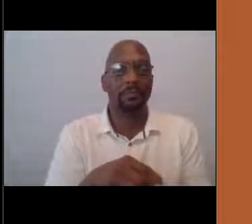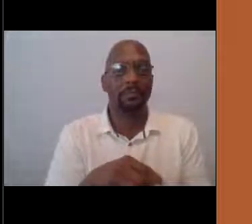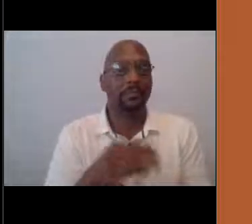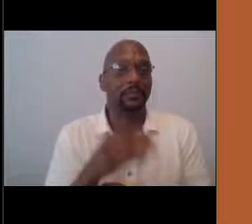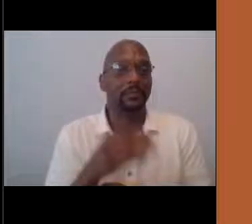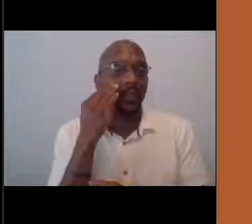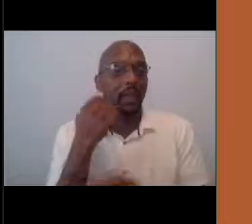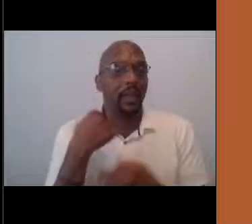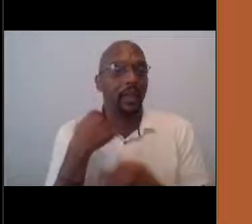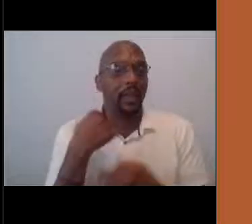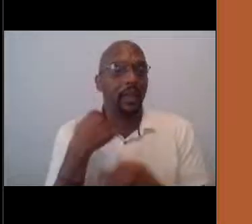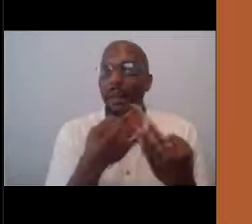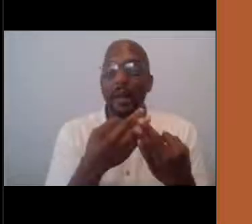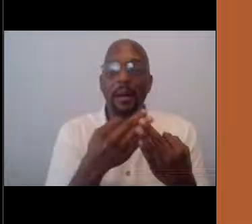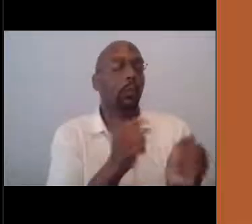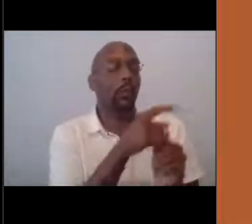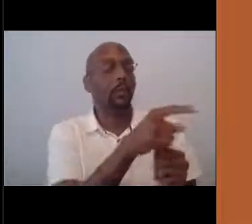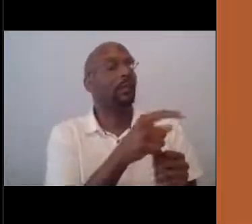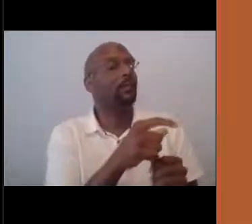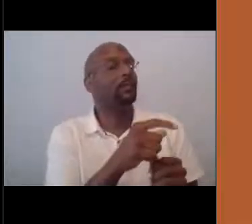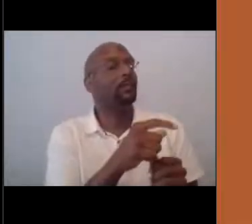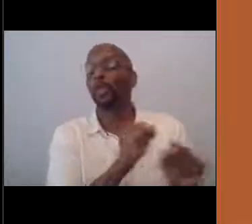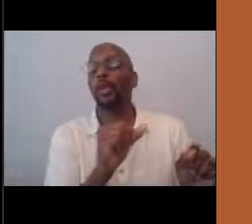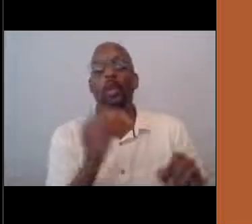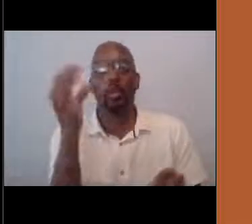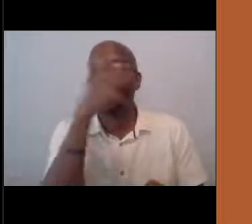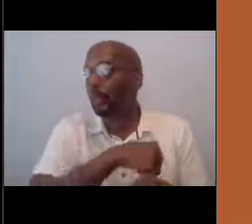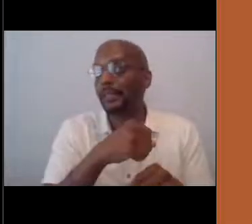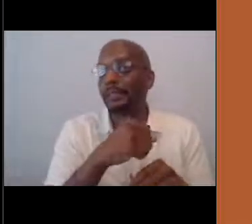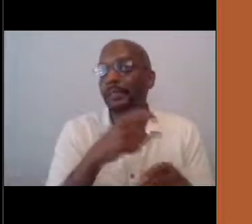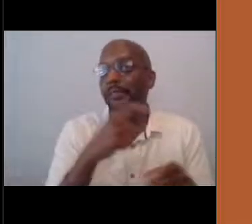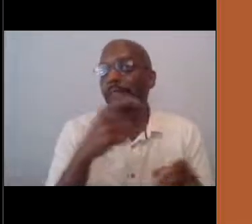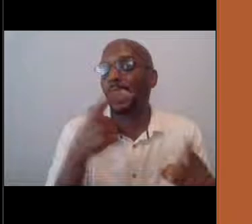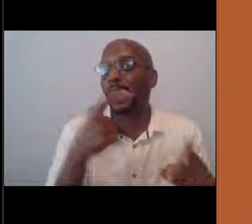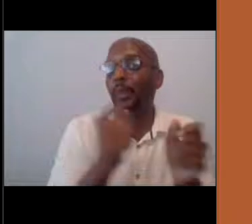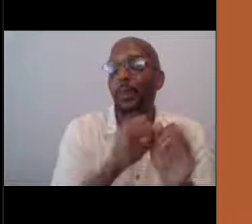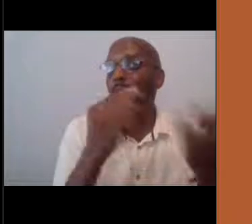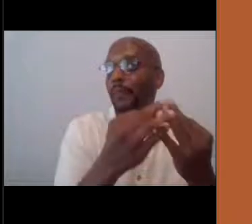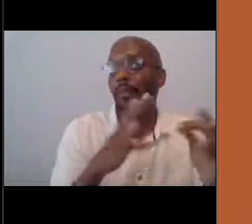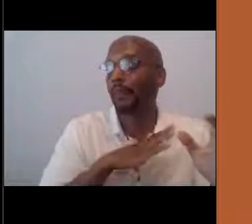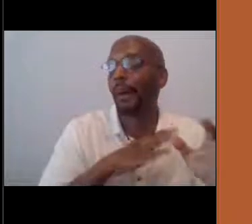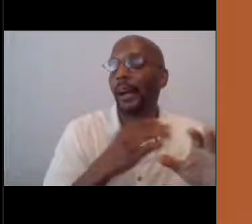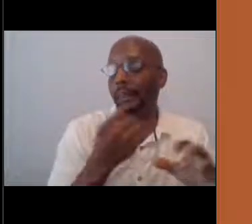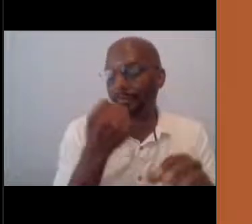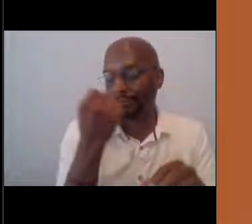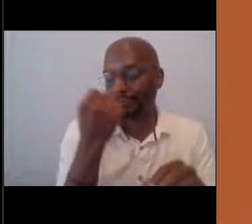no conflict of interest in voting all the funds I can to you. So thank you, Dawson.